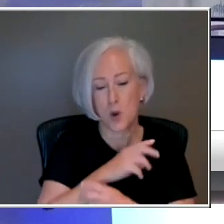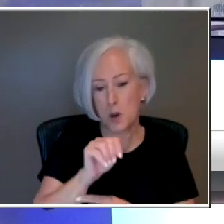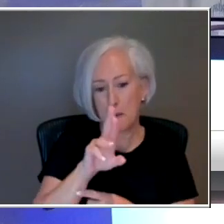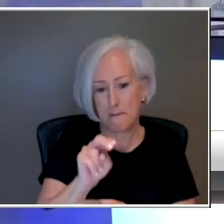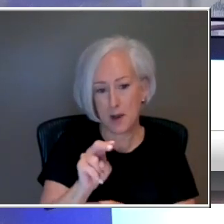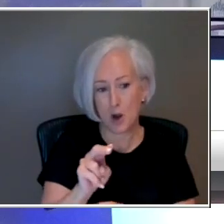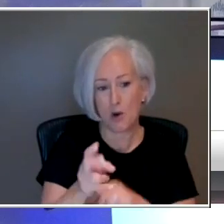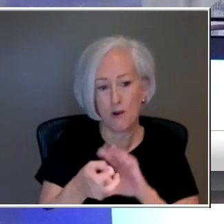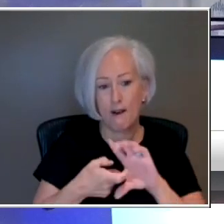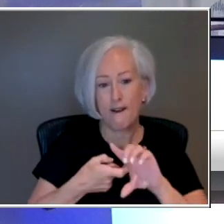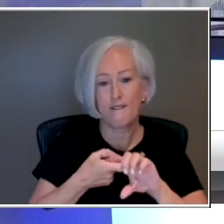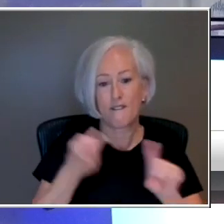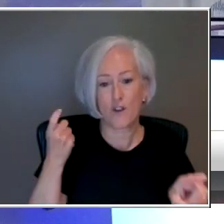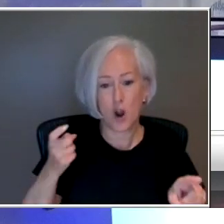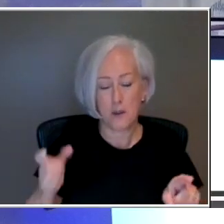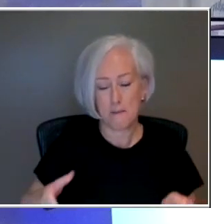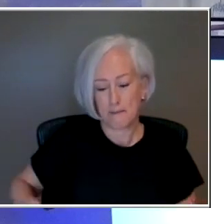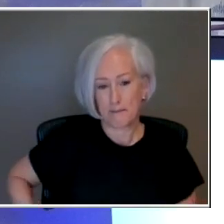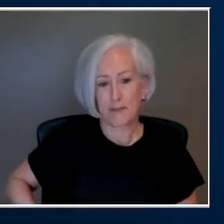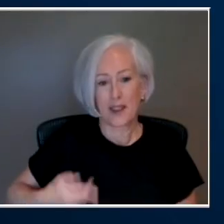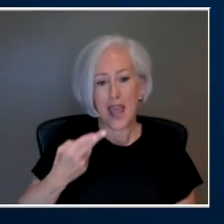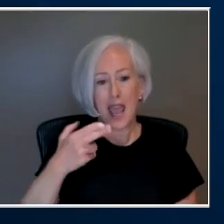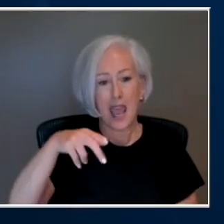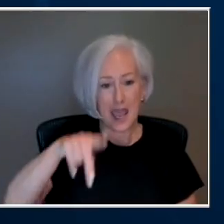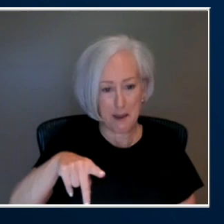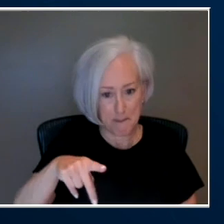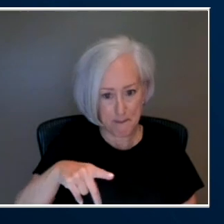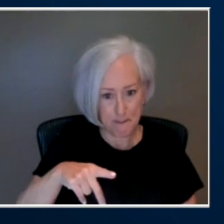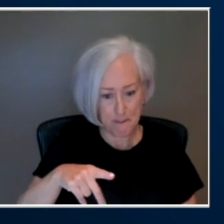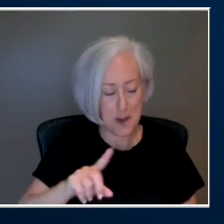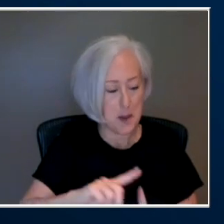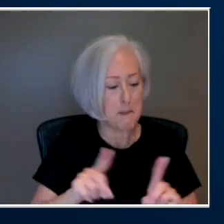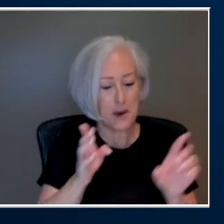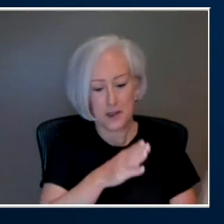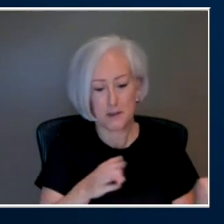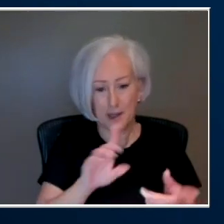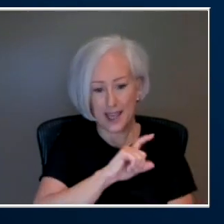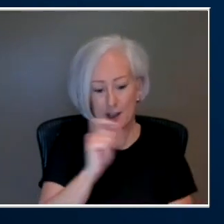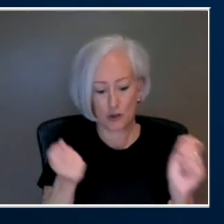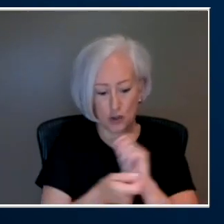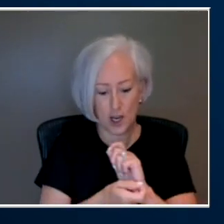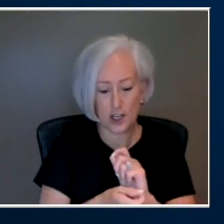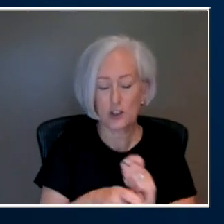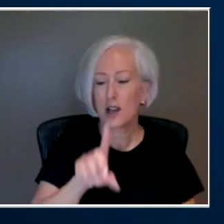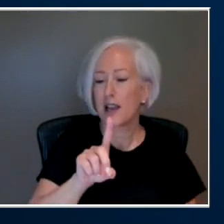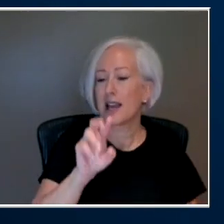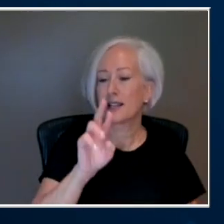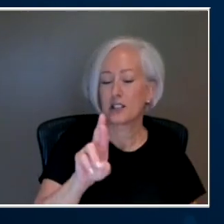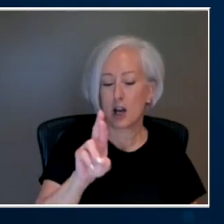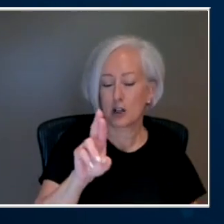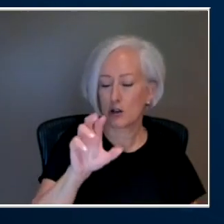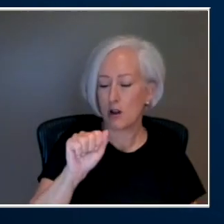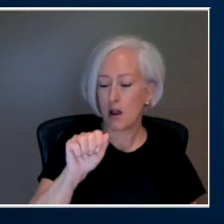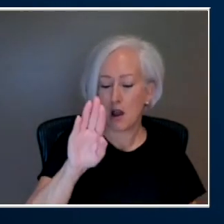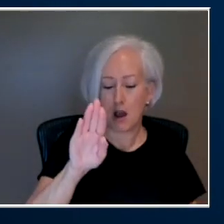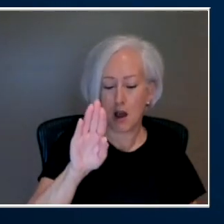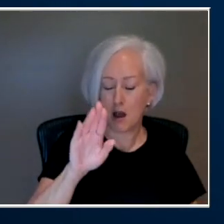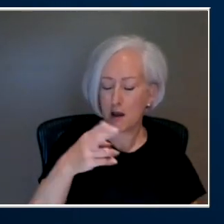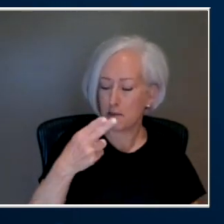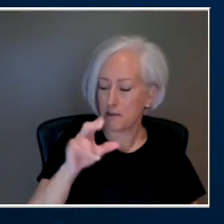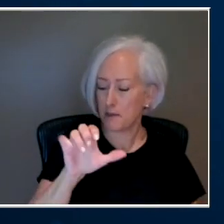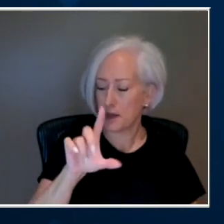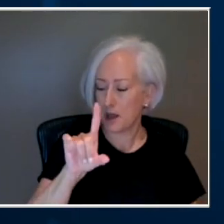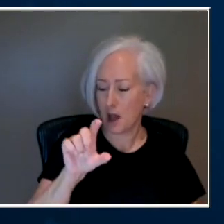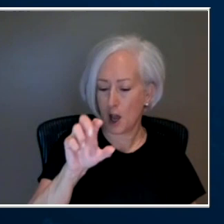hip bone. But then the plan changed, and it was decided, Dr. Abyankar, that he only needed to donate blood, not the actual